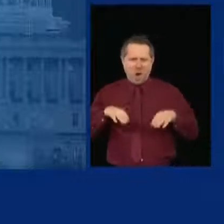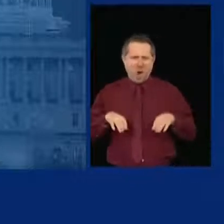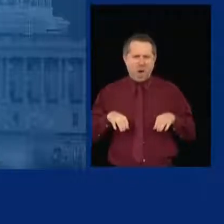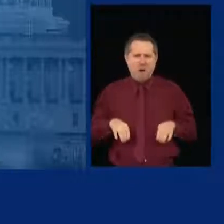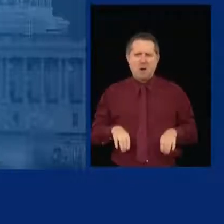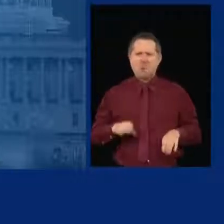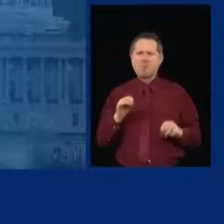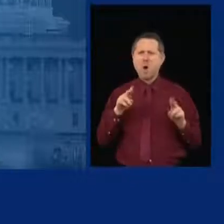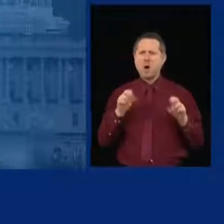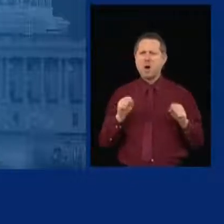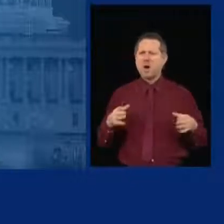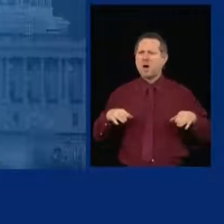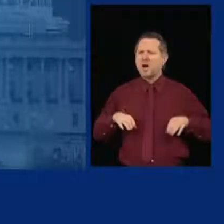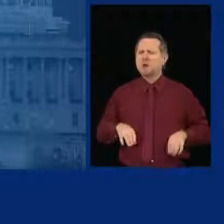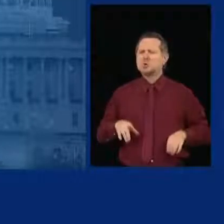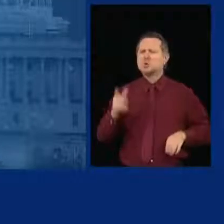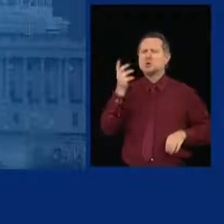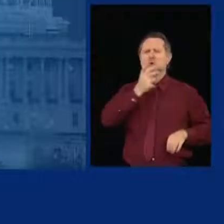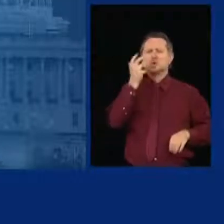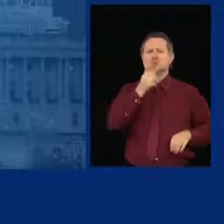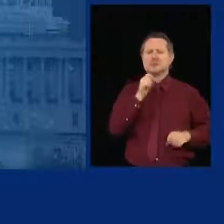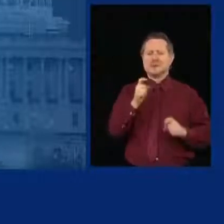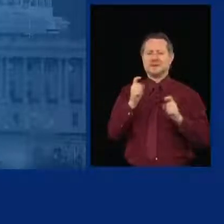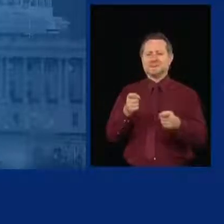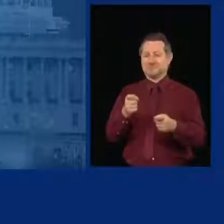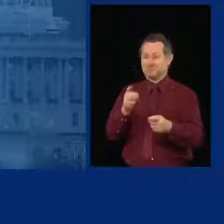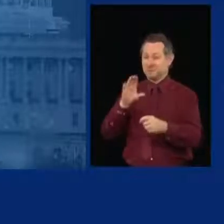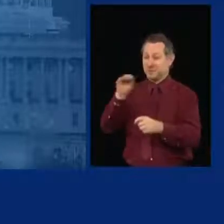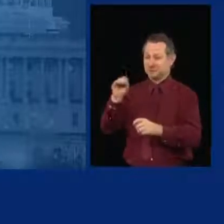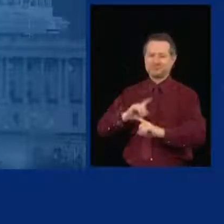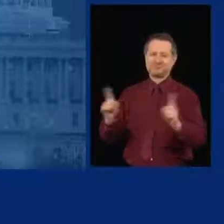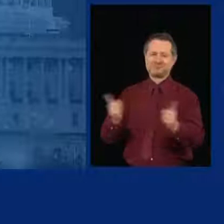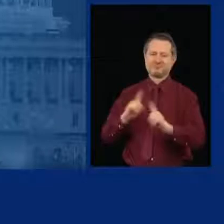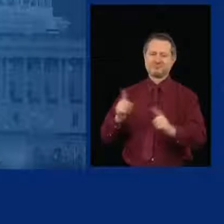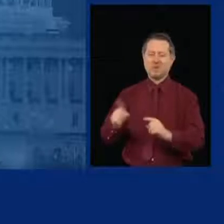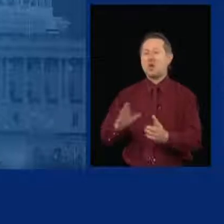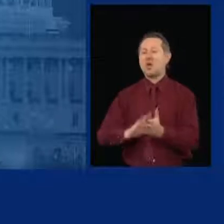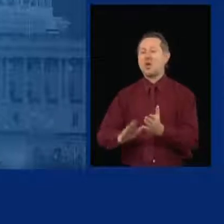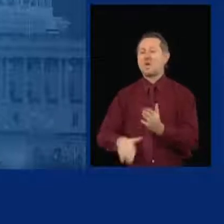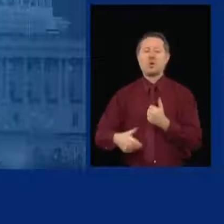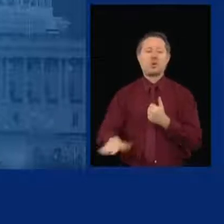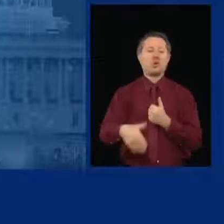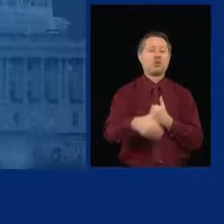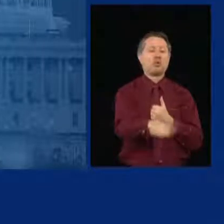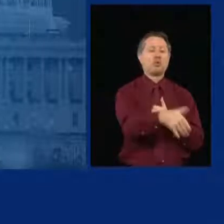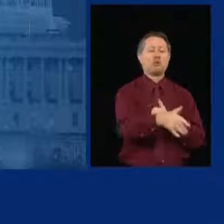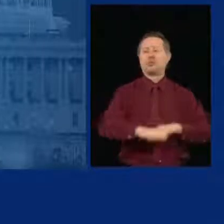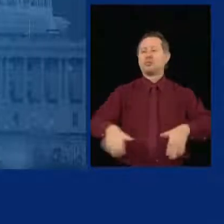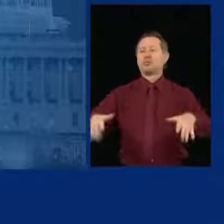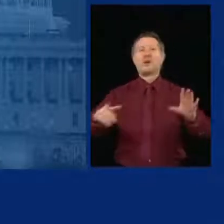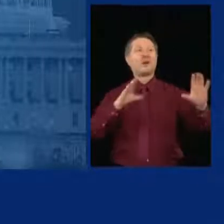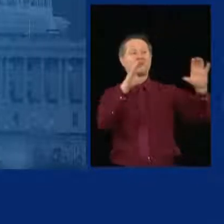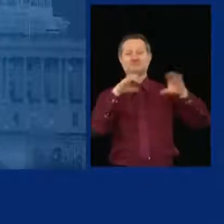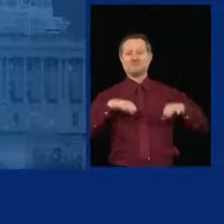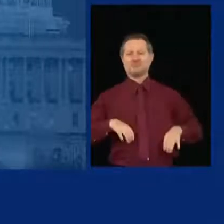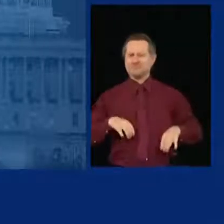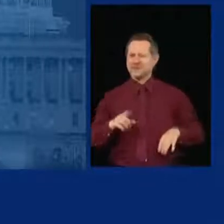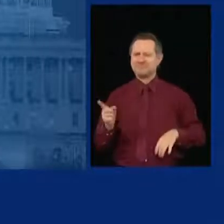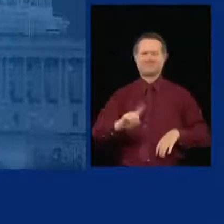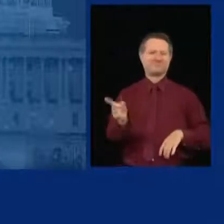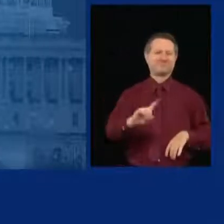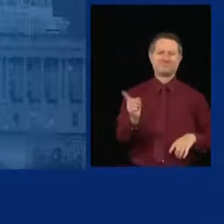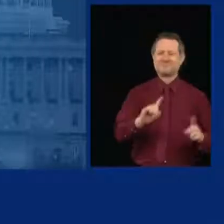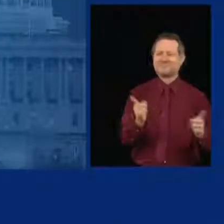give corporations money so they can then lay off workers in their restructuring to get lean. And then the